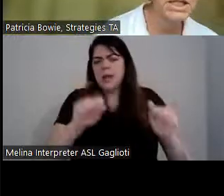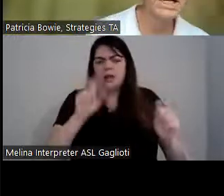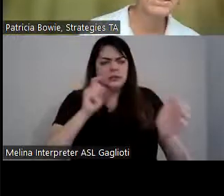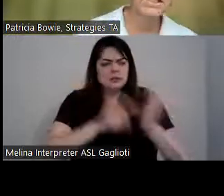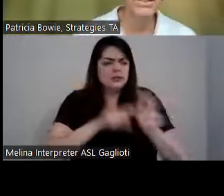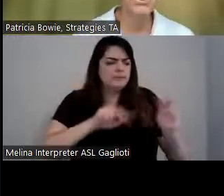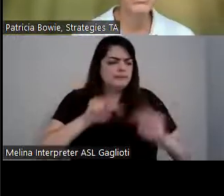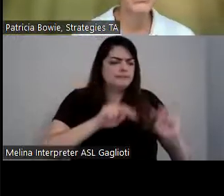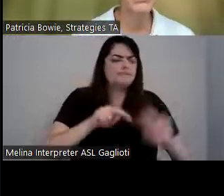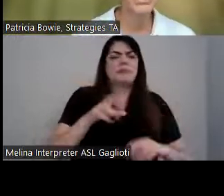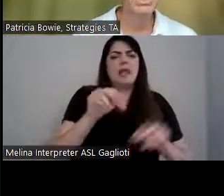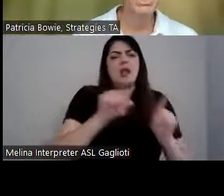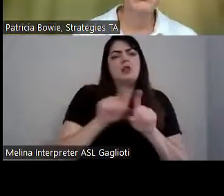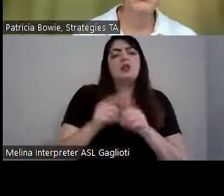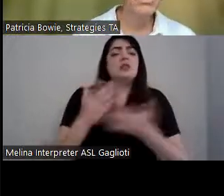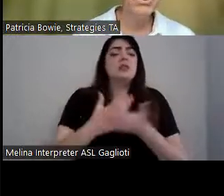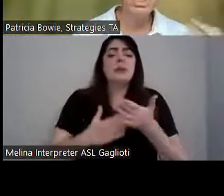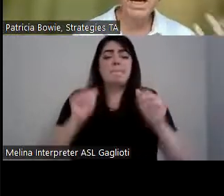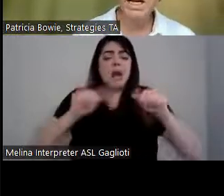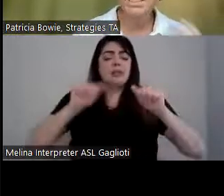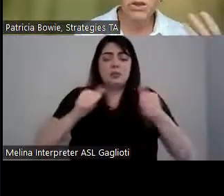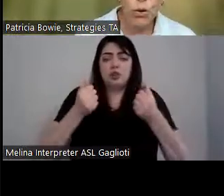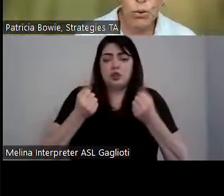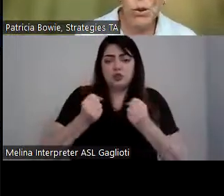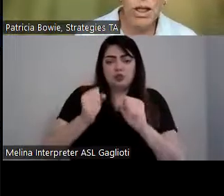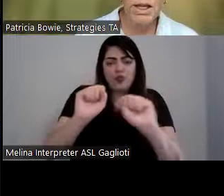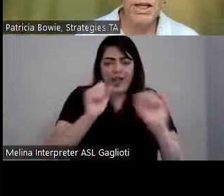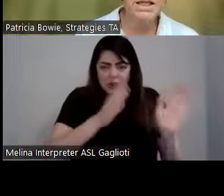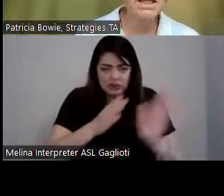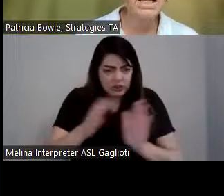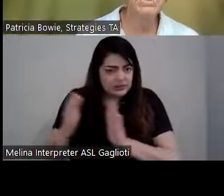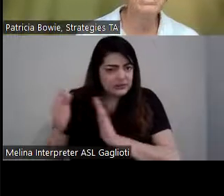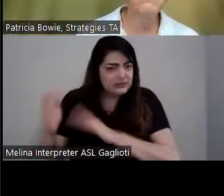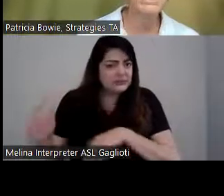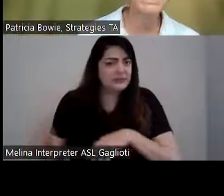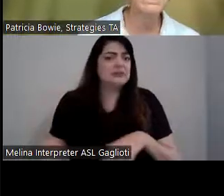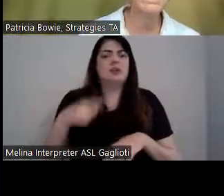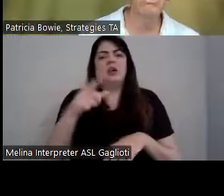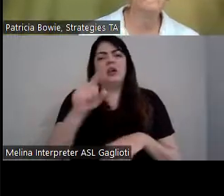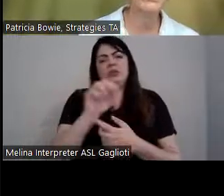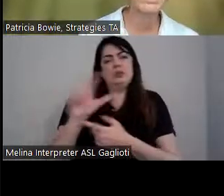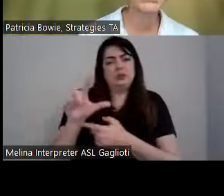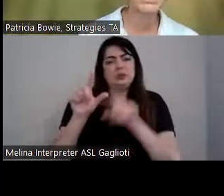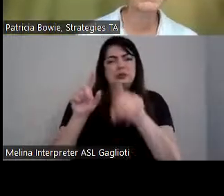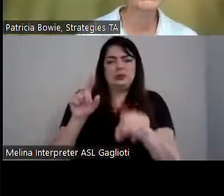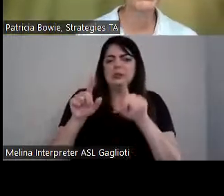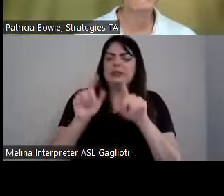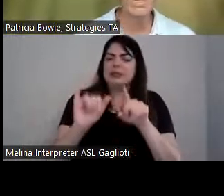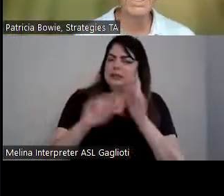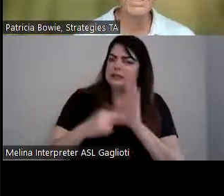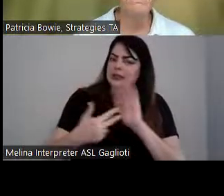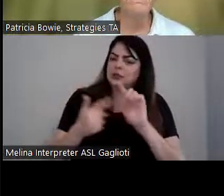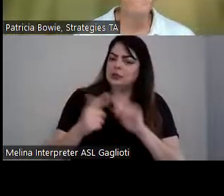actually attending to those. The tool, again, it's a tool. It's intended to facilitate conversations, to